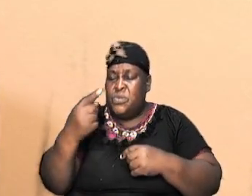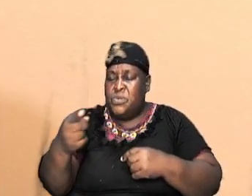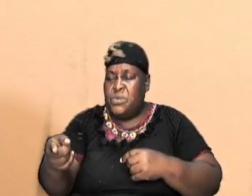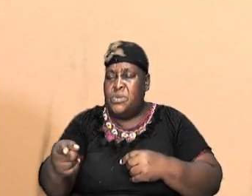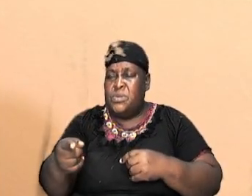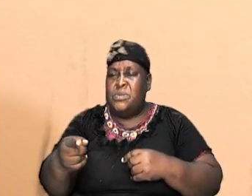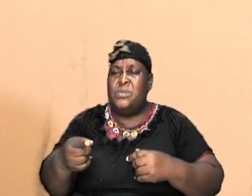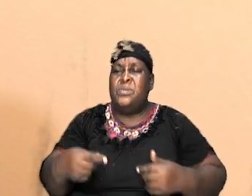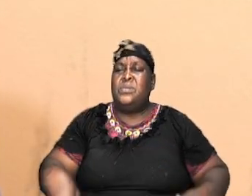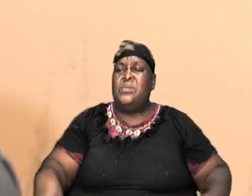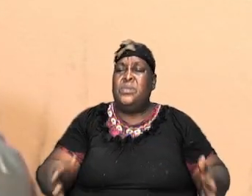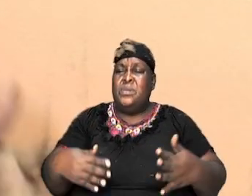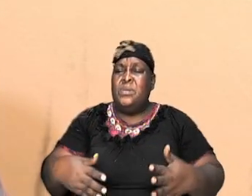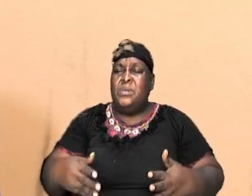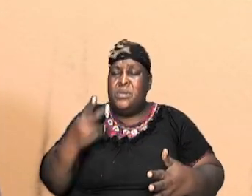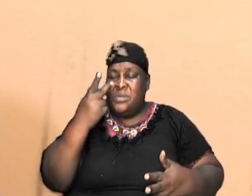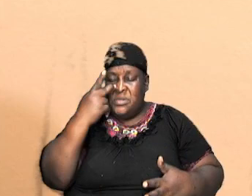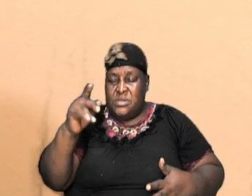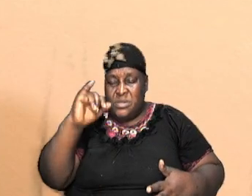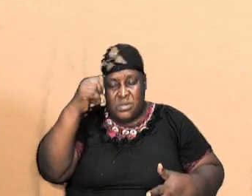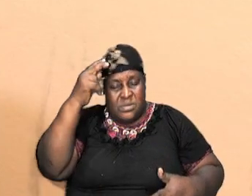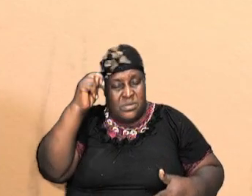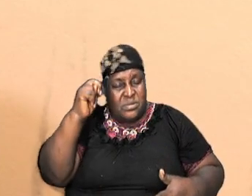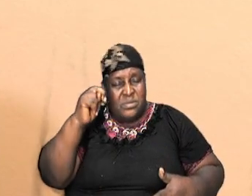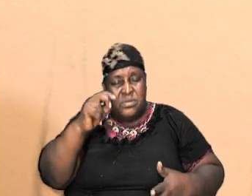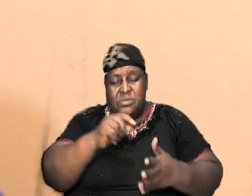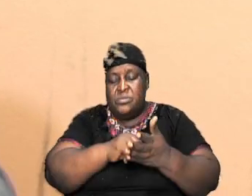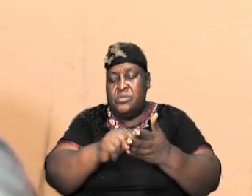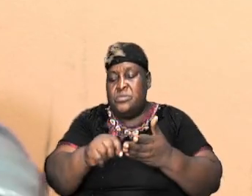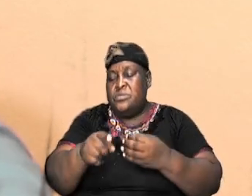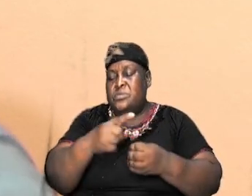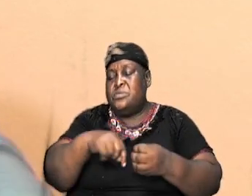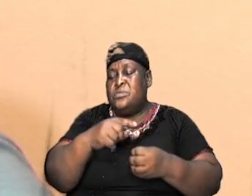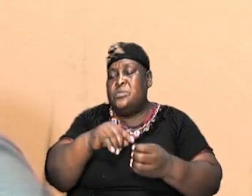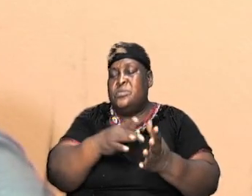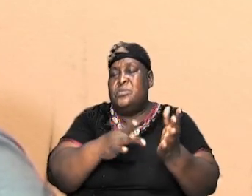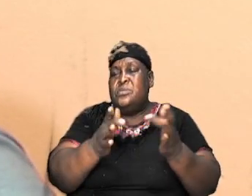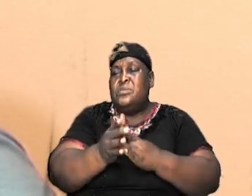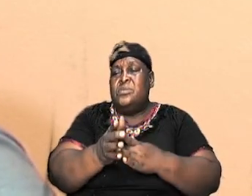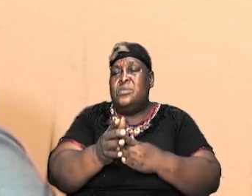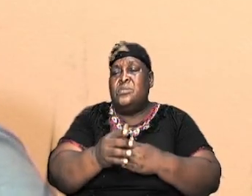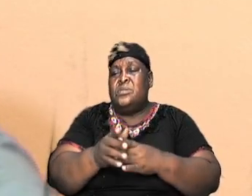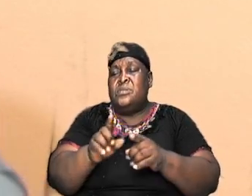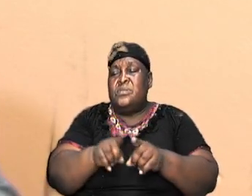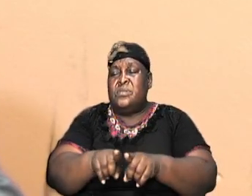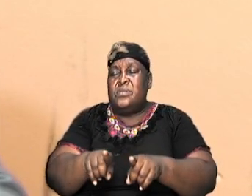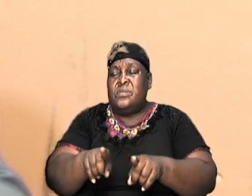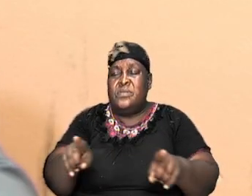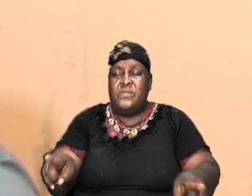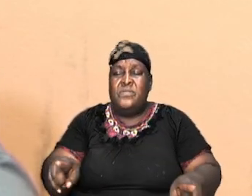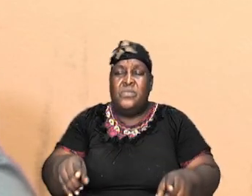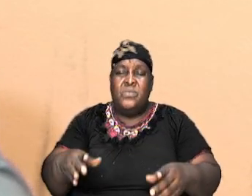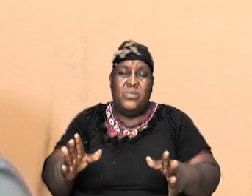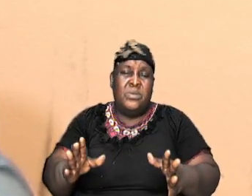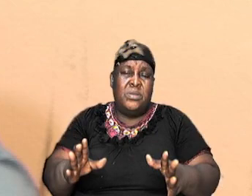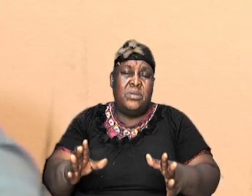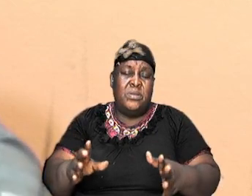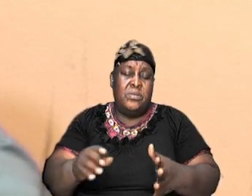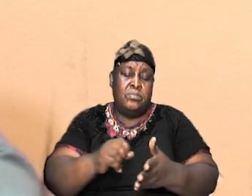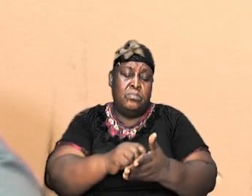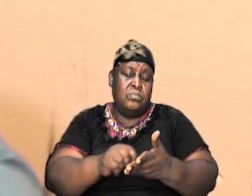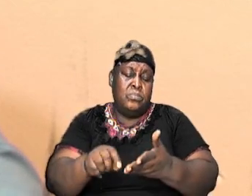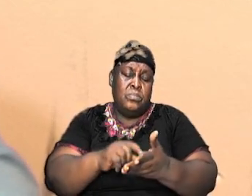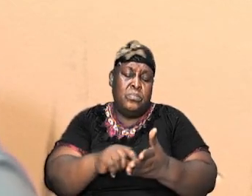Here we're seeing that John would have written about Jesus in a certain light. And when you read it, when you read the book of John,